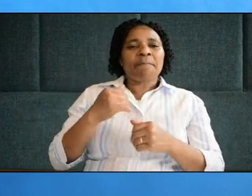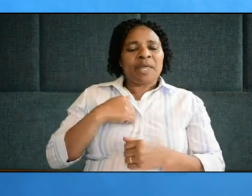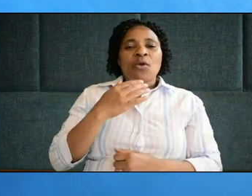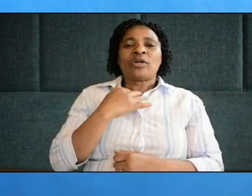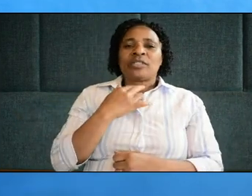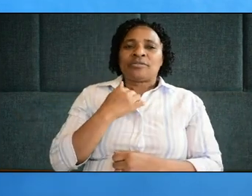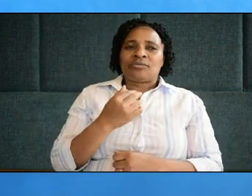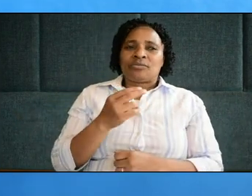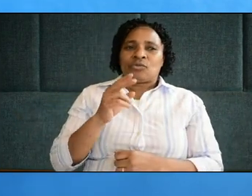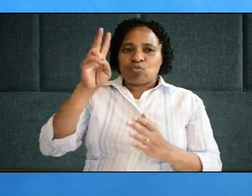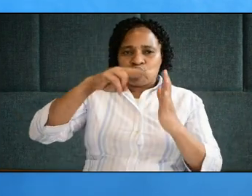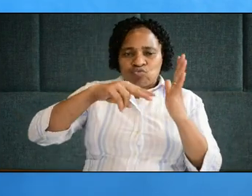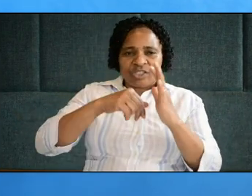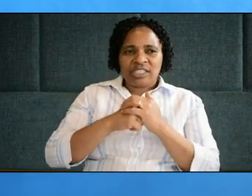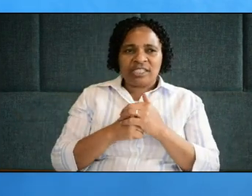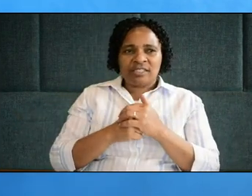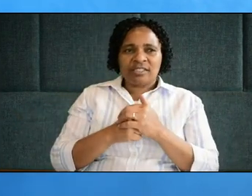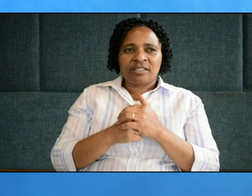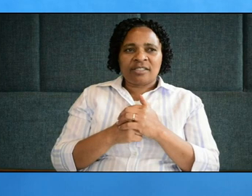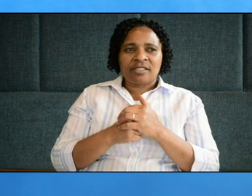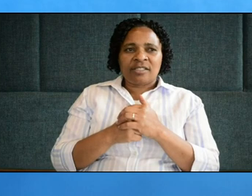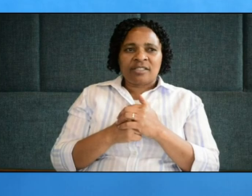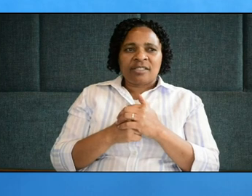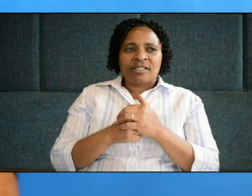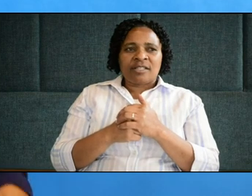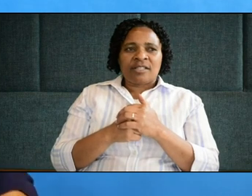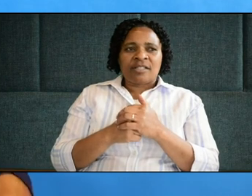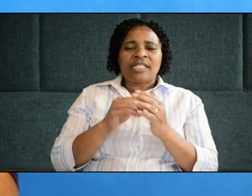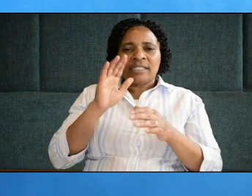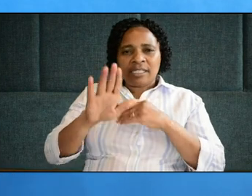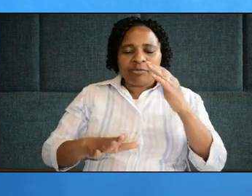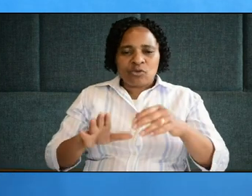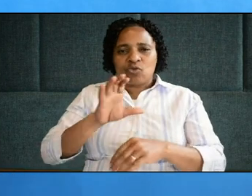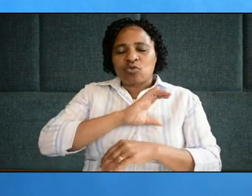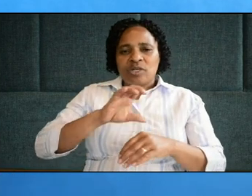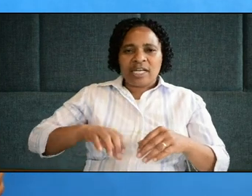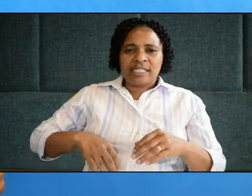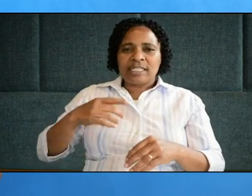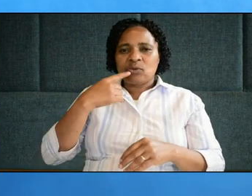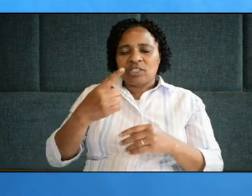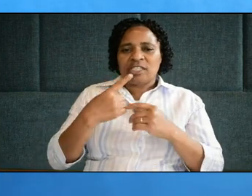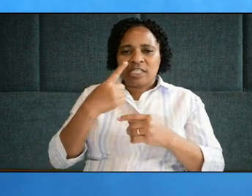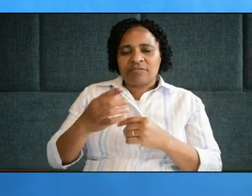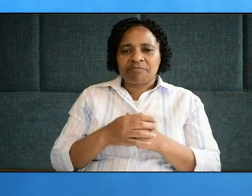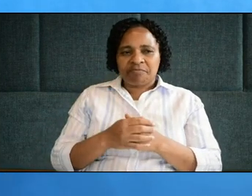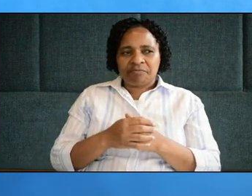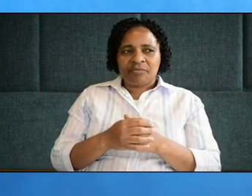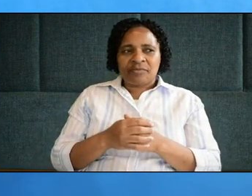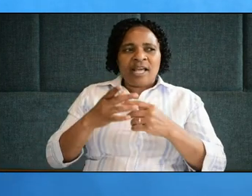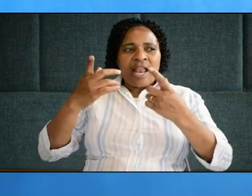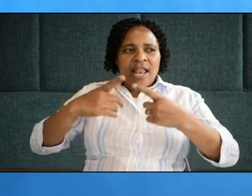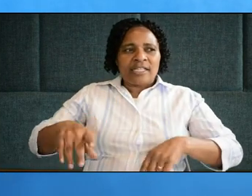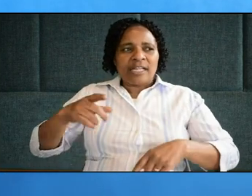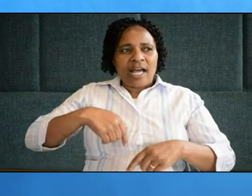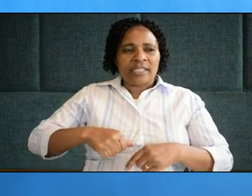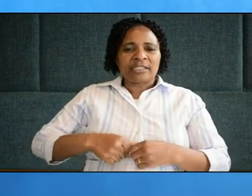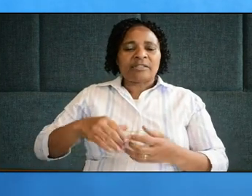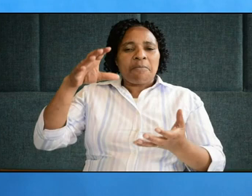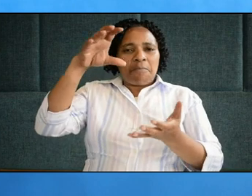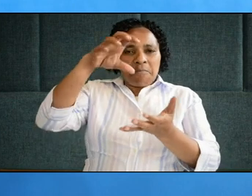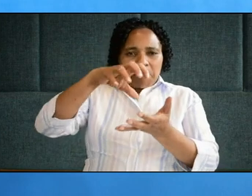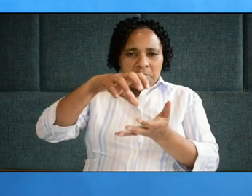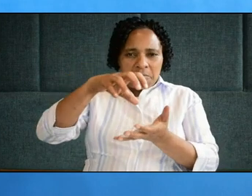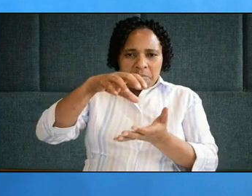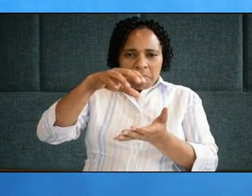read an excerpt here from the book Steps to Christ. And it says, let us place ourselves in